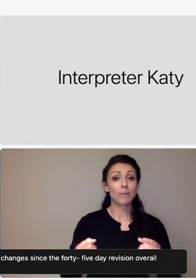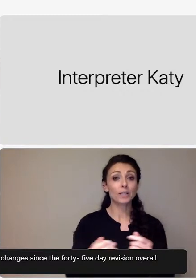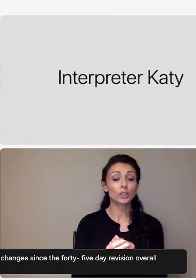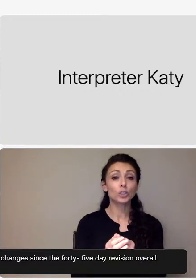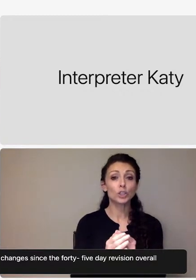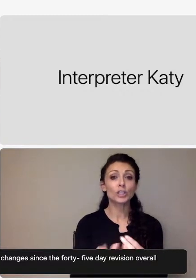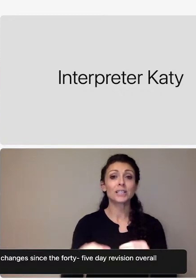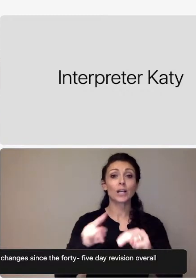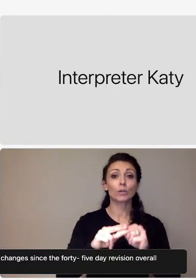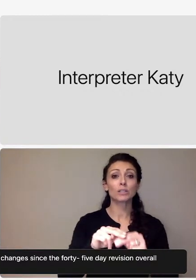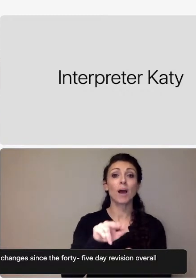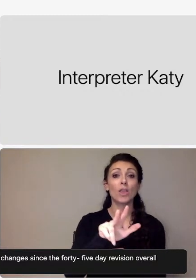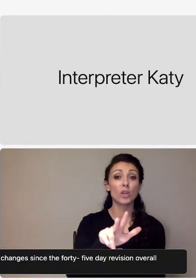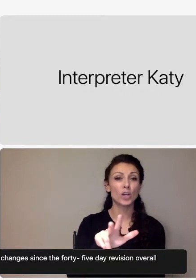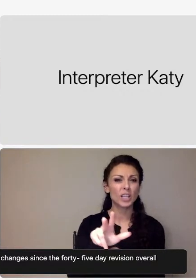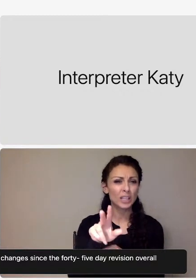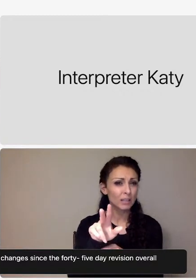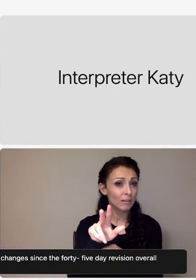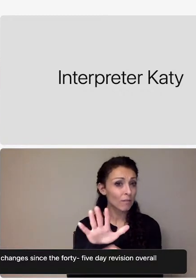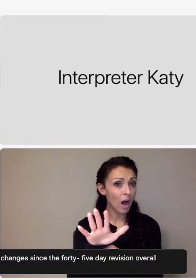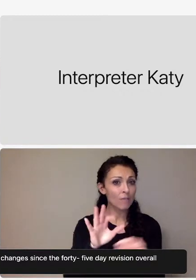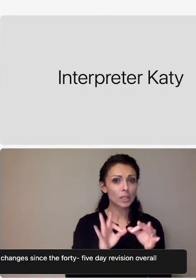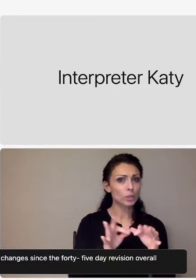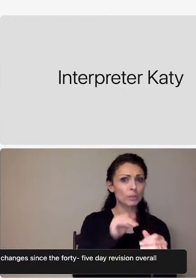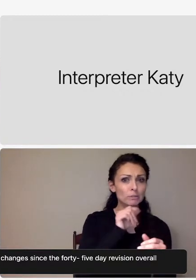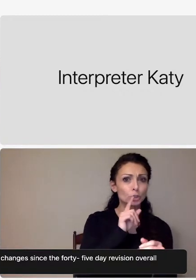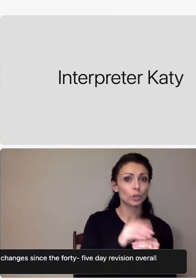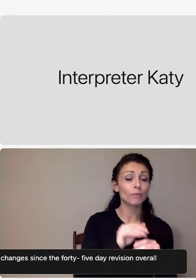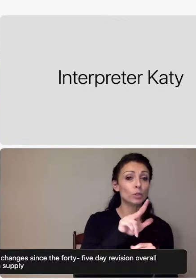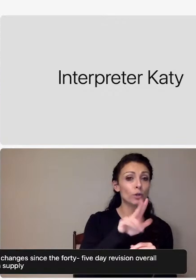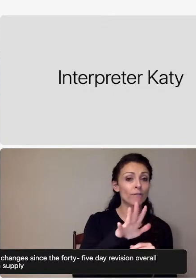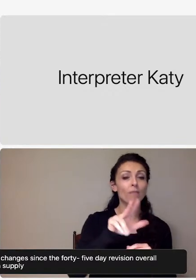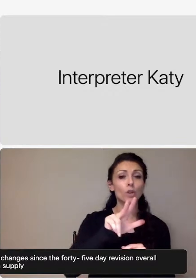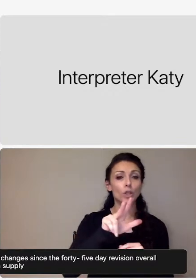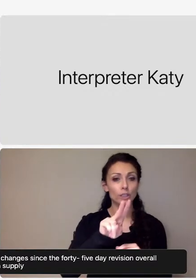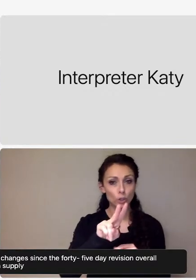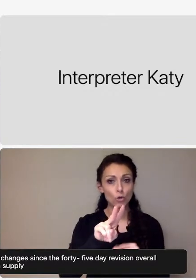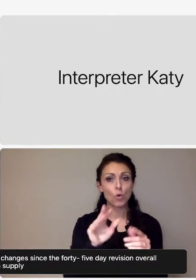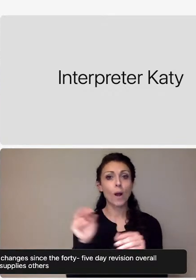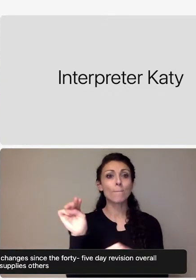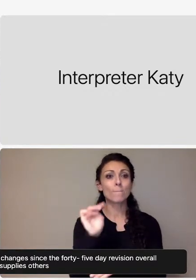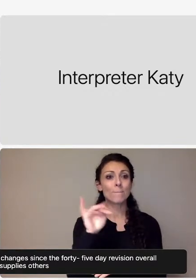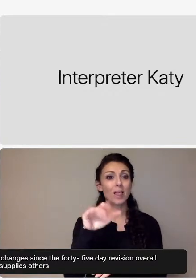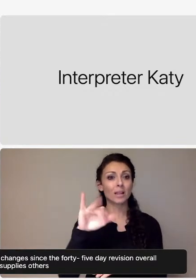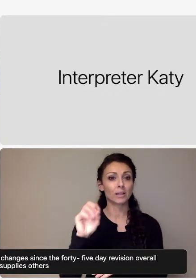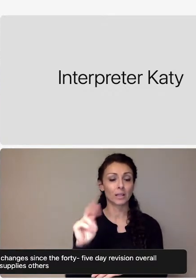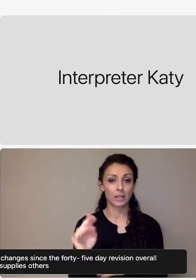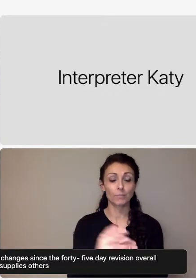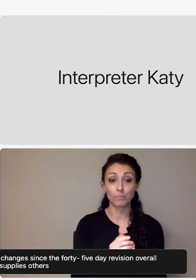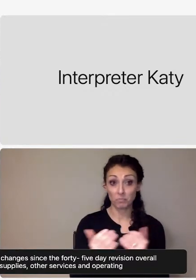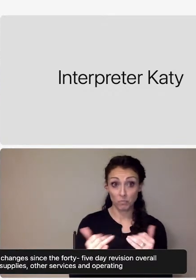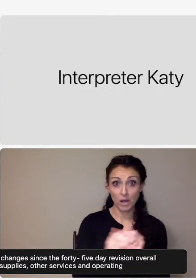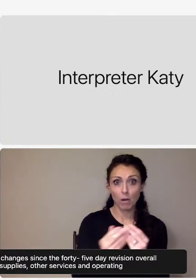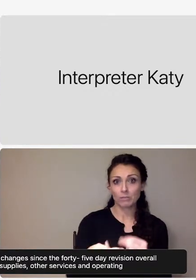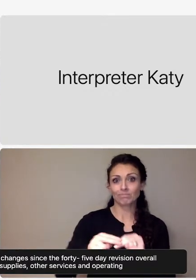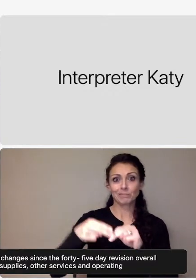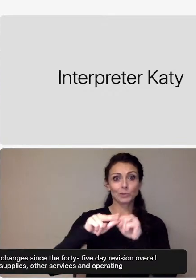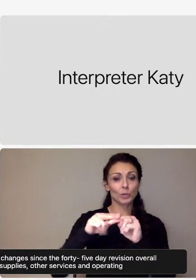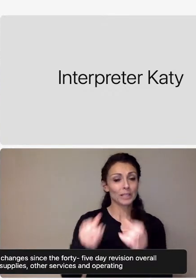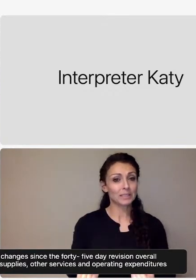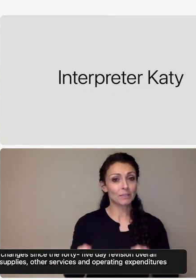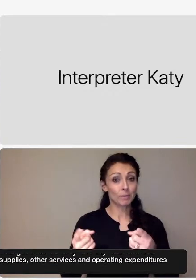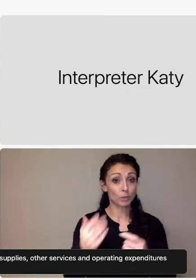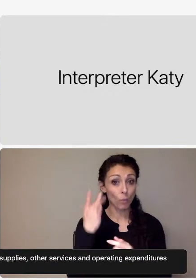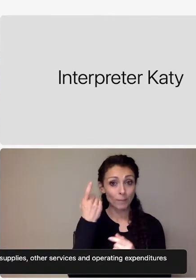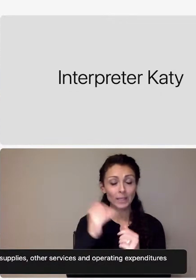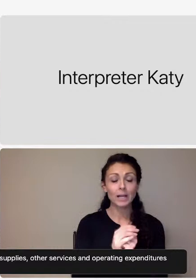million the increase seen in books and supplies other services and operating expenditures is due to